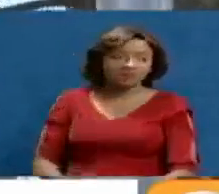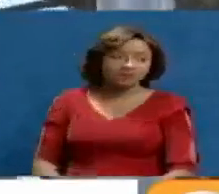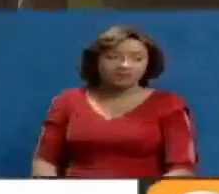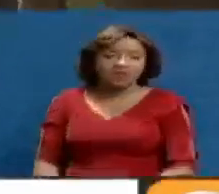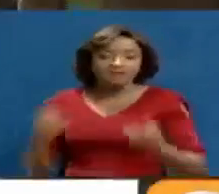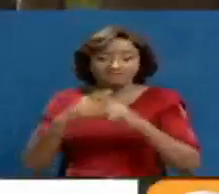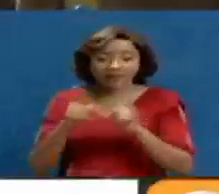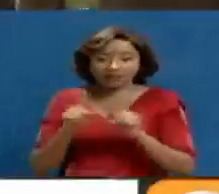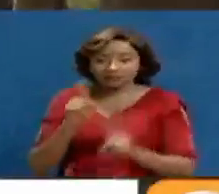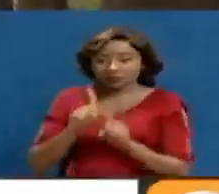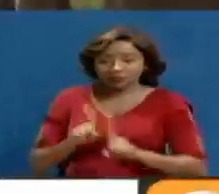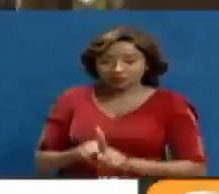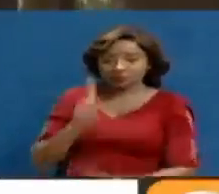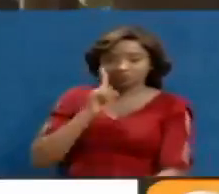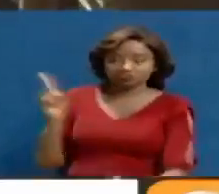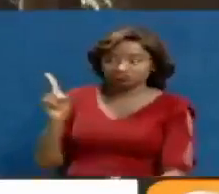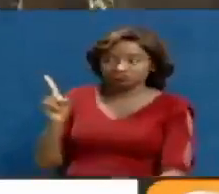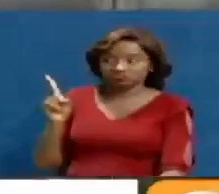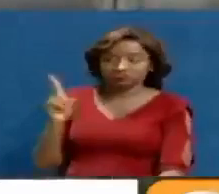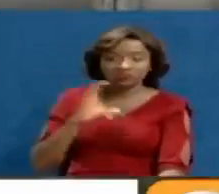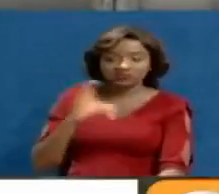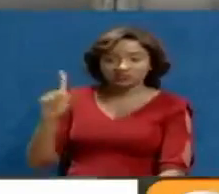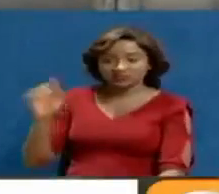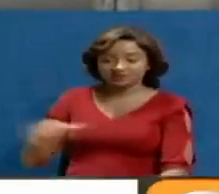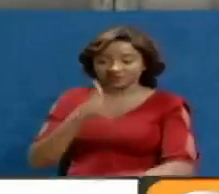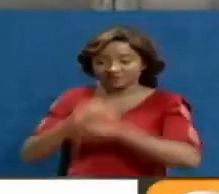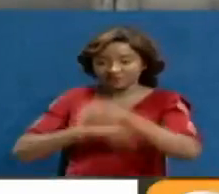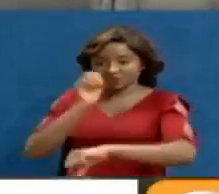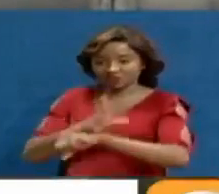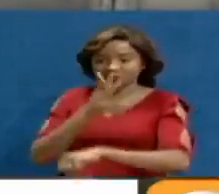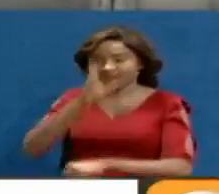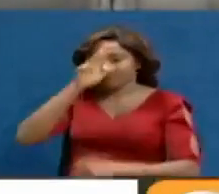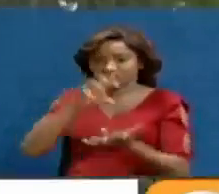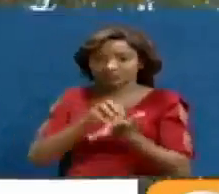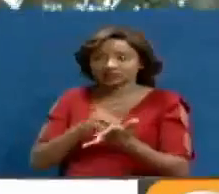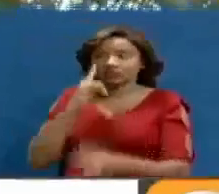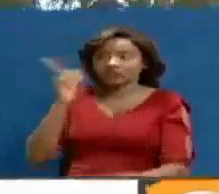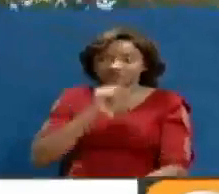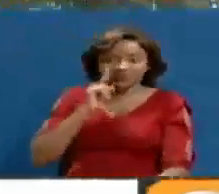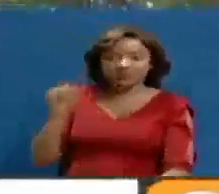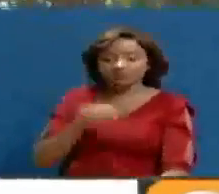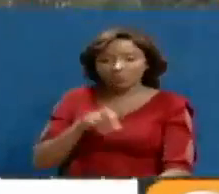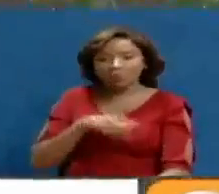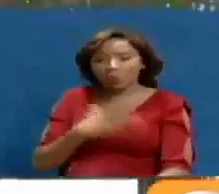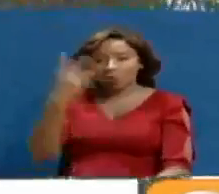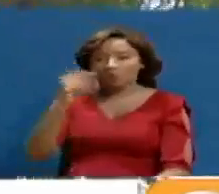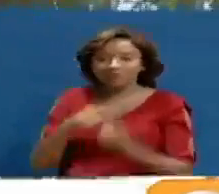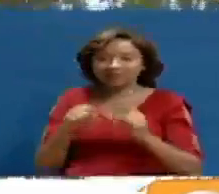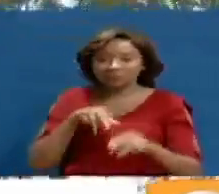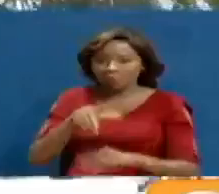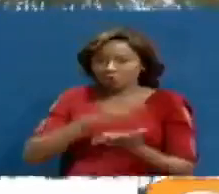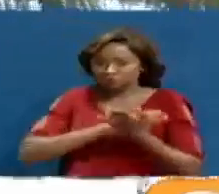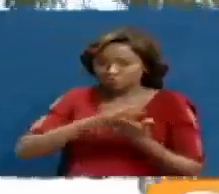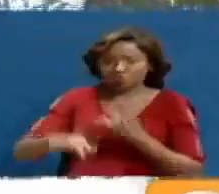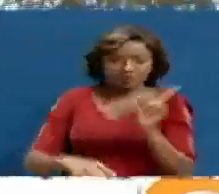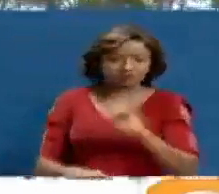the CCTV footage, which is at the entrance of the police station. Genson was seen staggering out of the station after